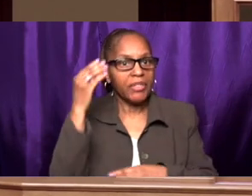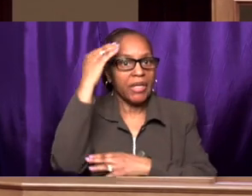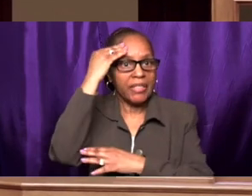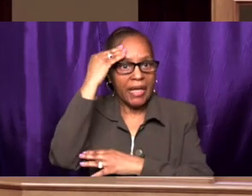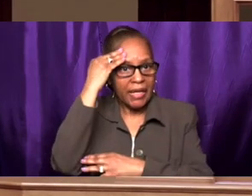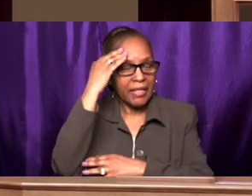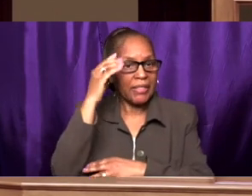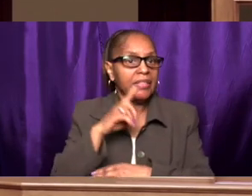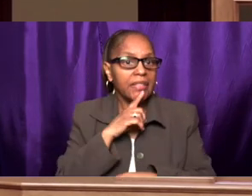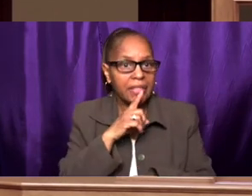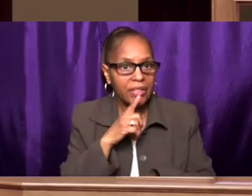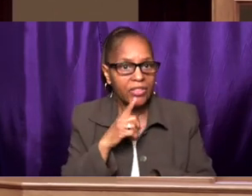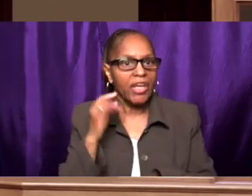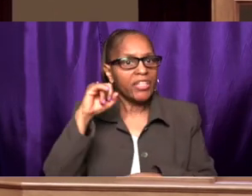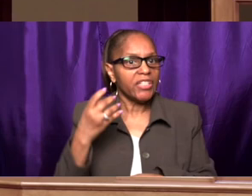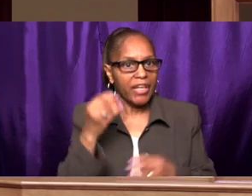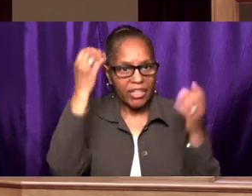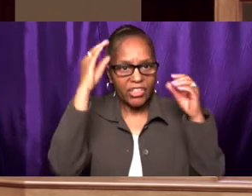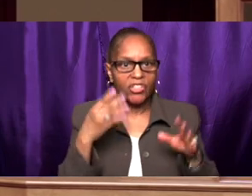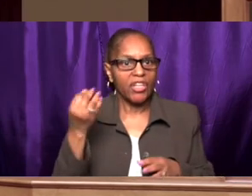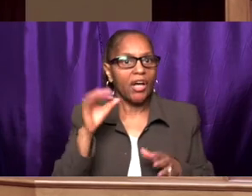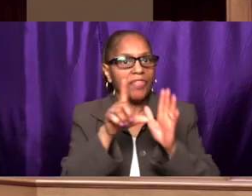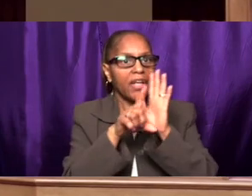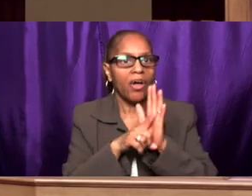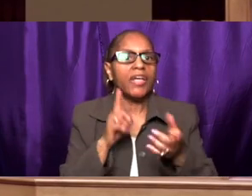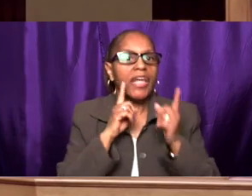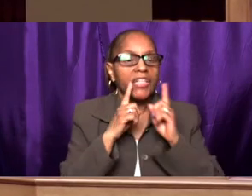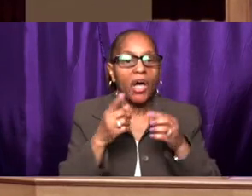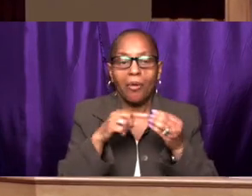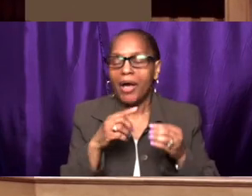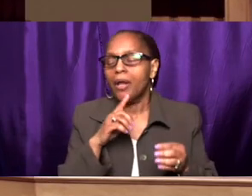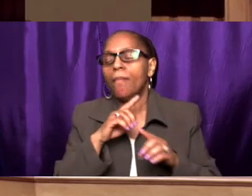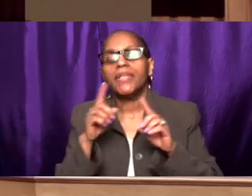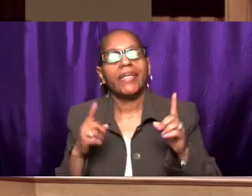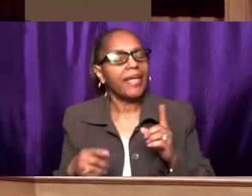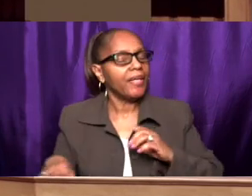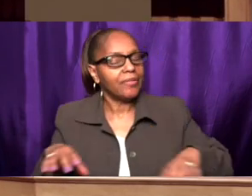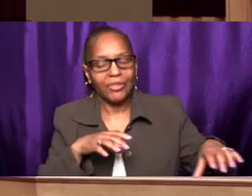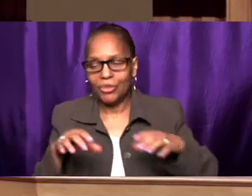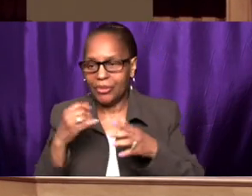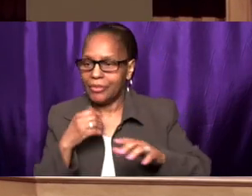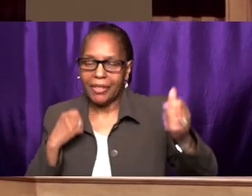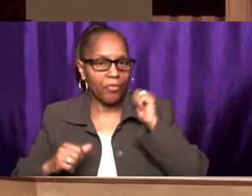base is, they just like the teachers of the law. They can talk about it, but they can't perform it.